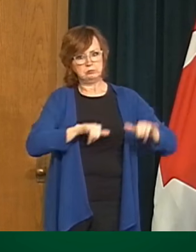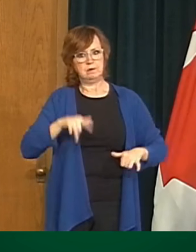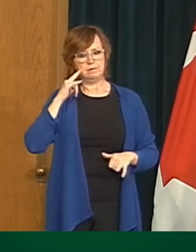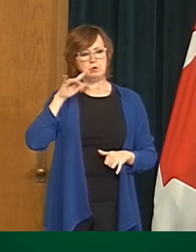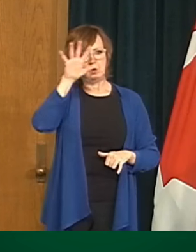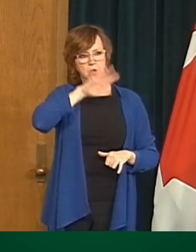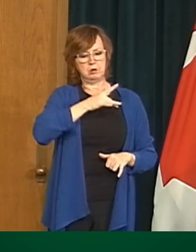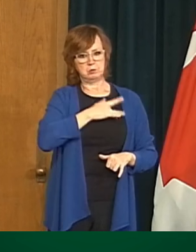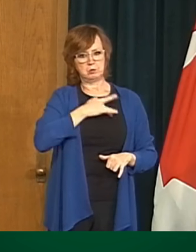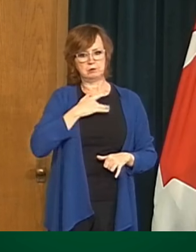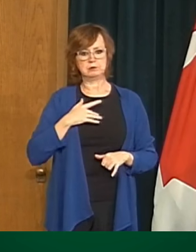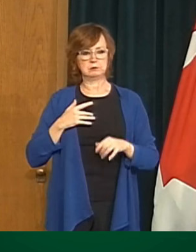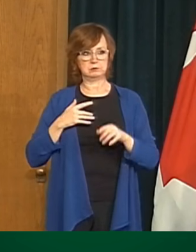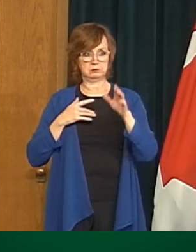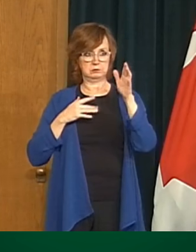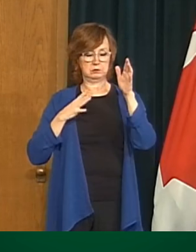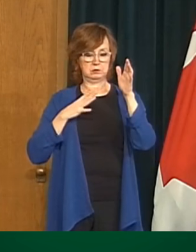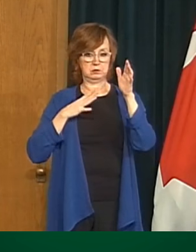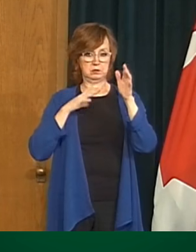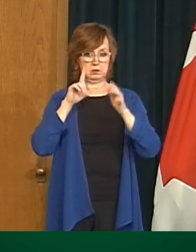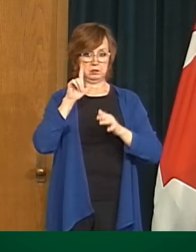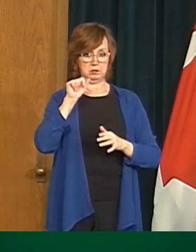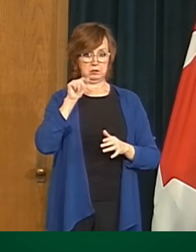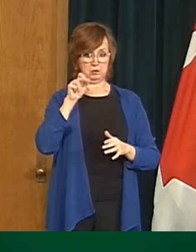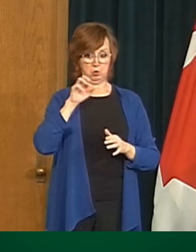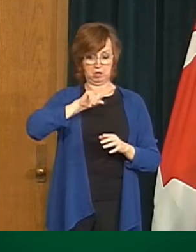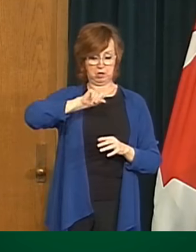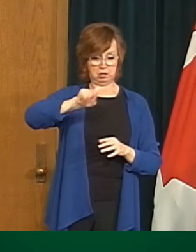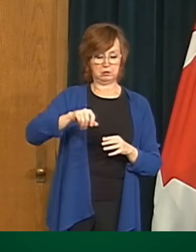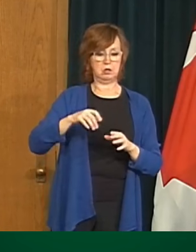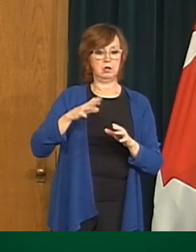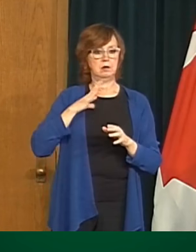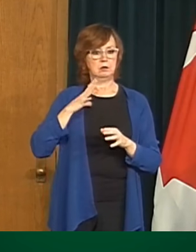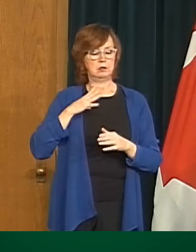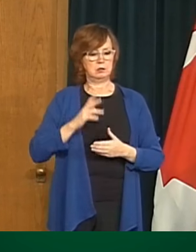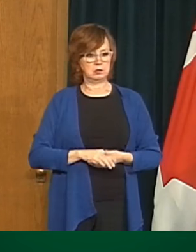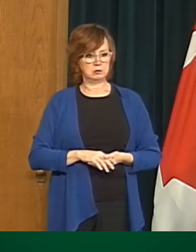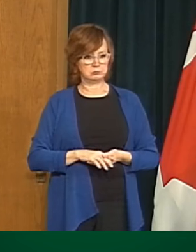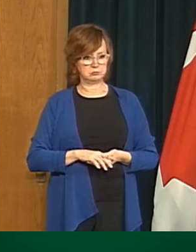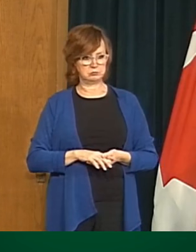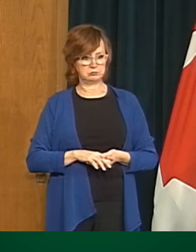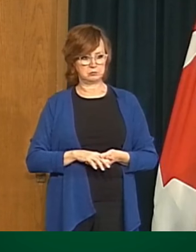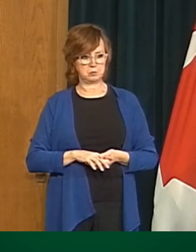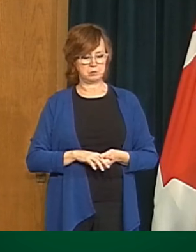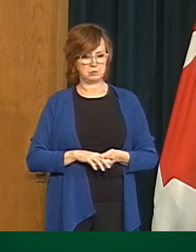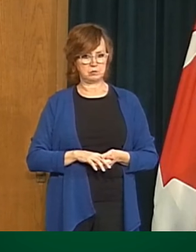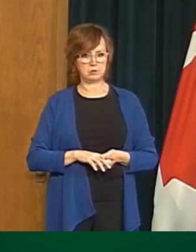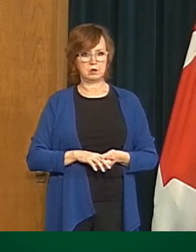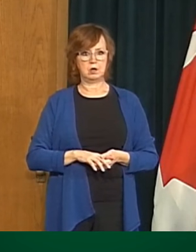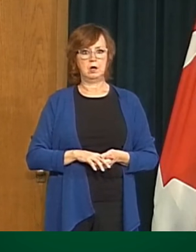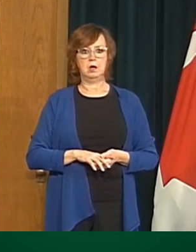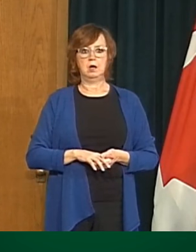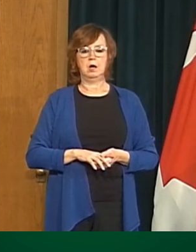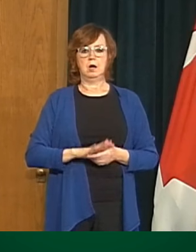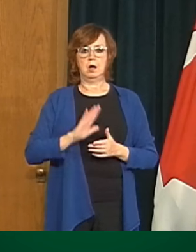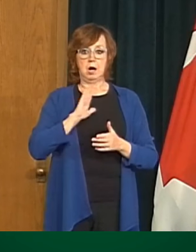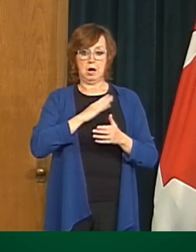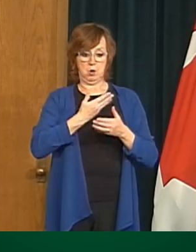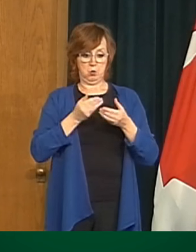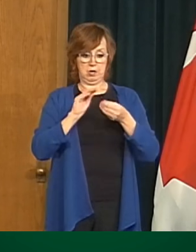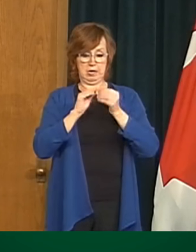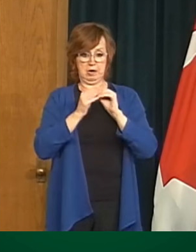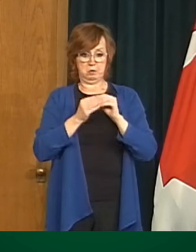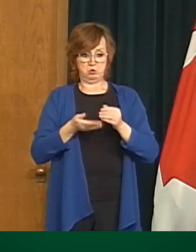you have a follow-up, Laura? Yeah, I'm wondering what happens if the effective reproductive rate exceeds 1. Will the province make any changes